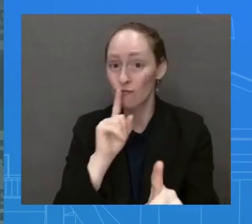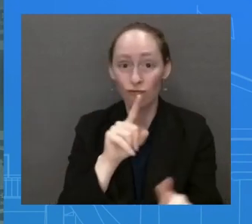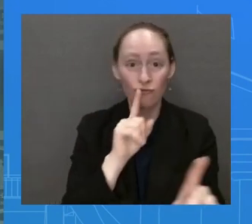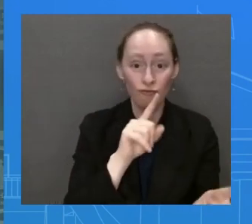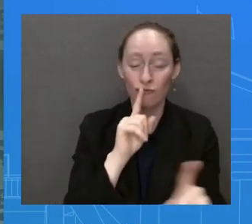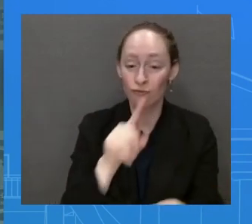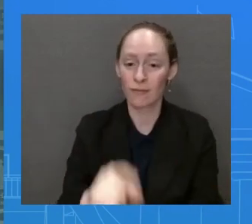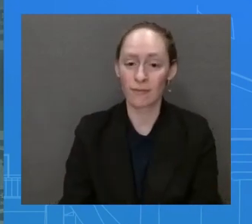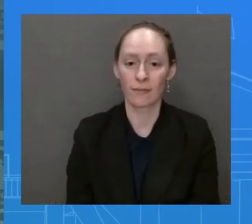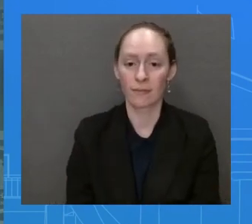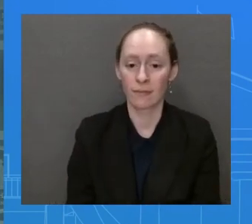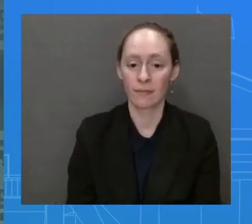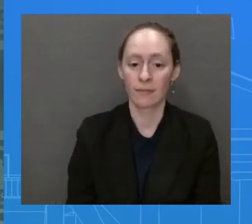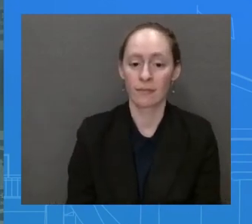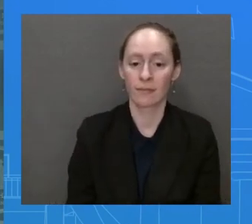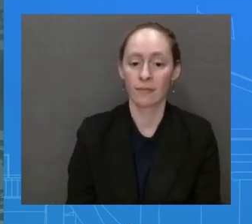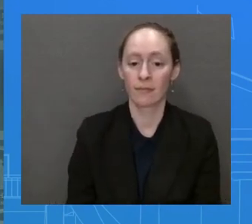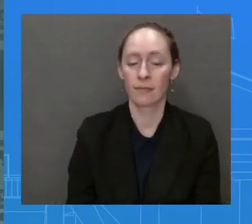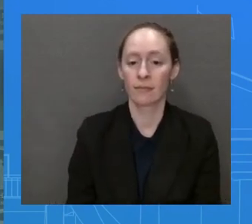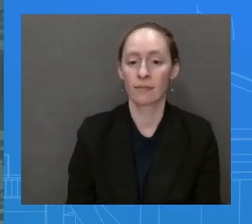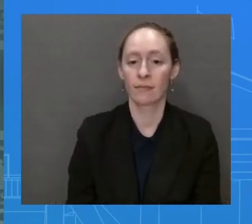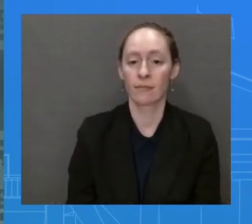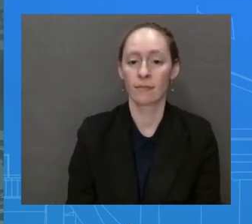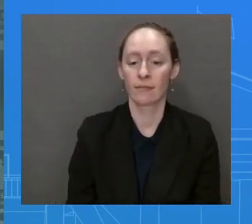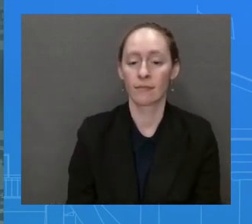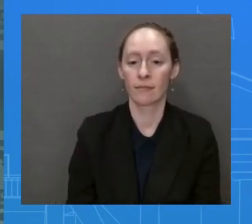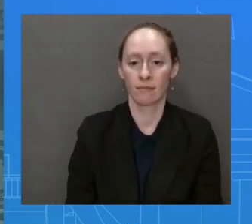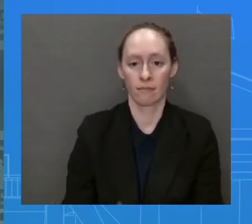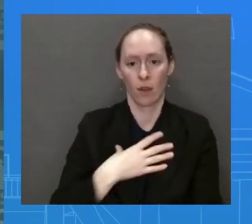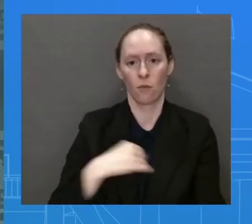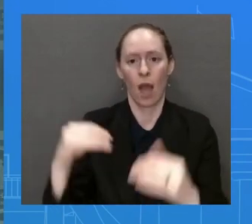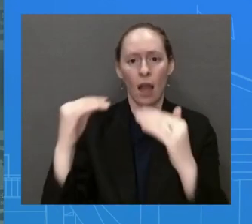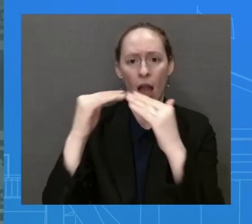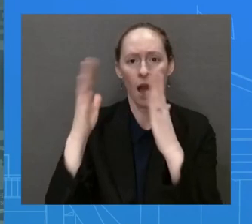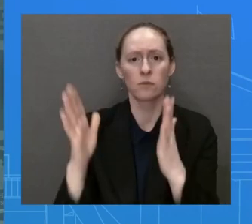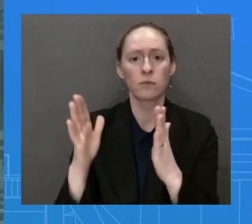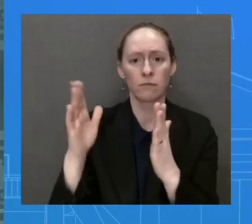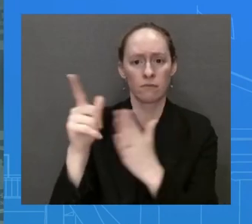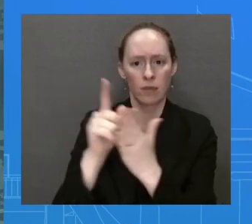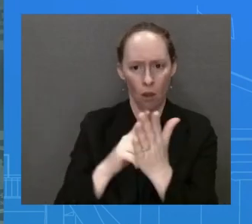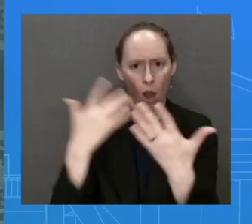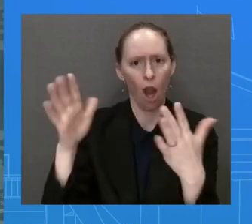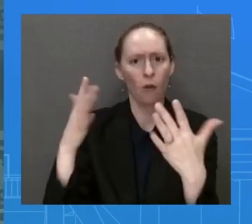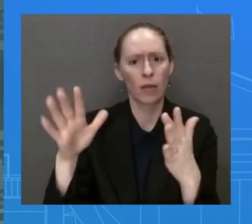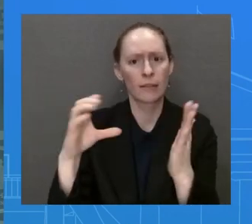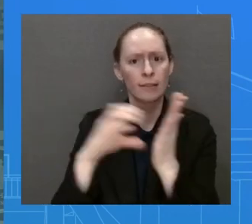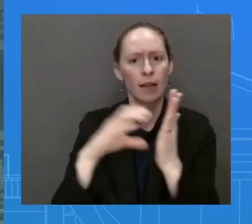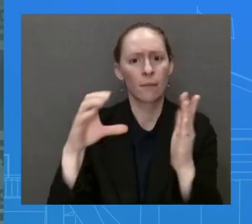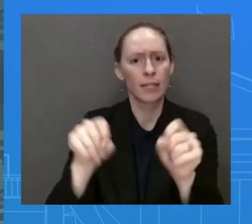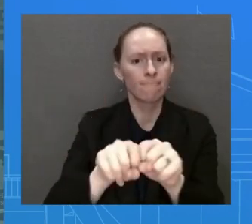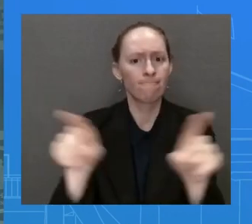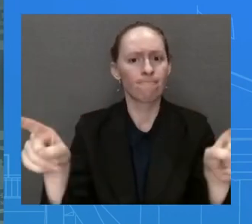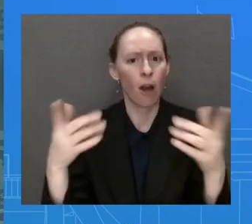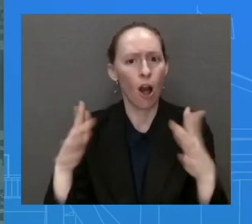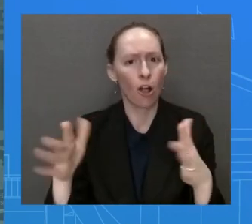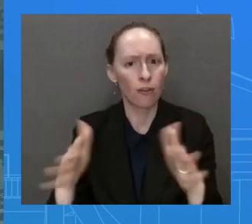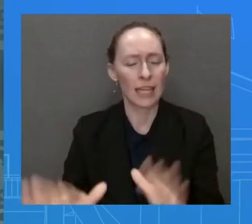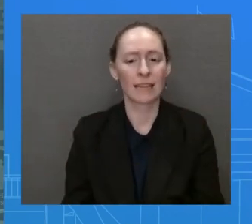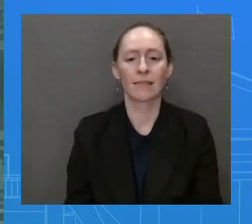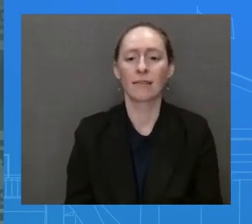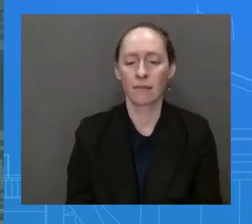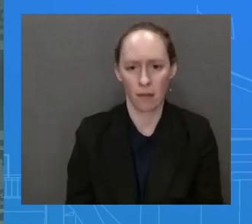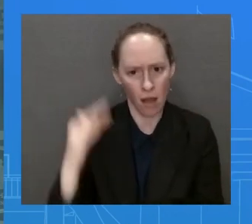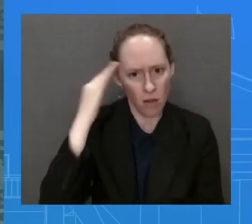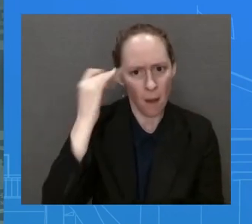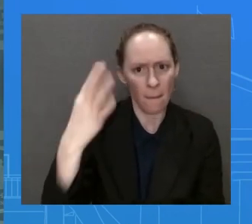multiple statements on this as well. And you all have been talking, many of you here have been talking to my colleague in the White